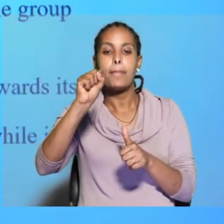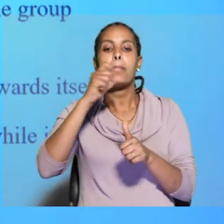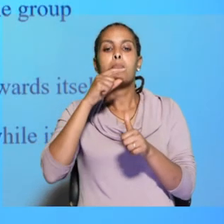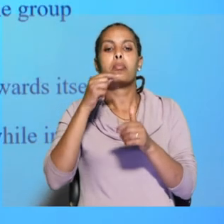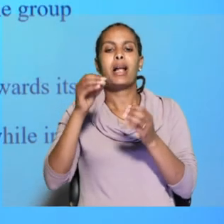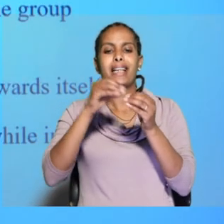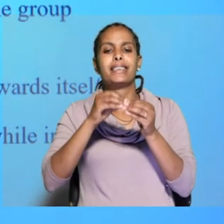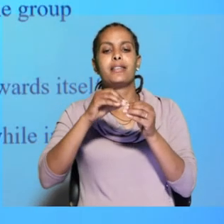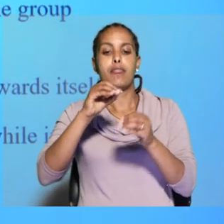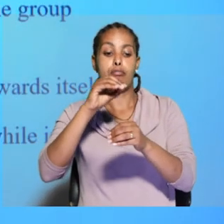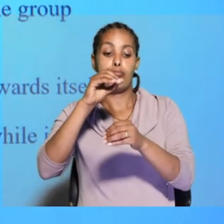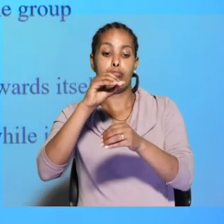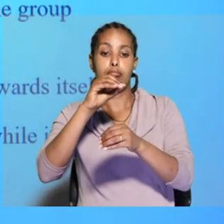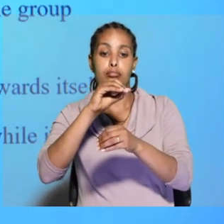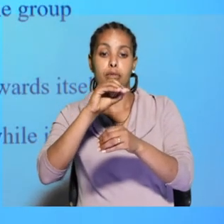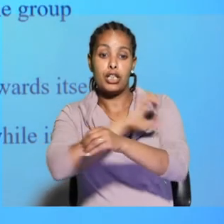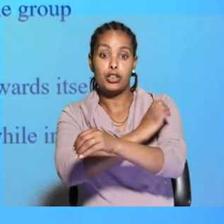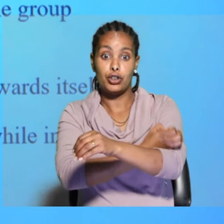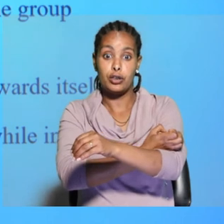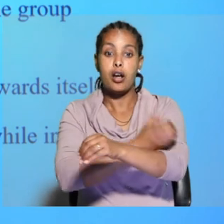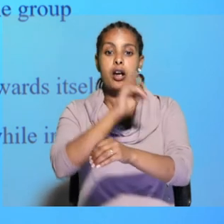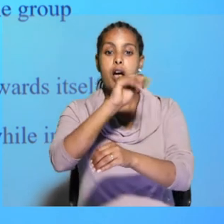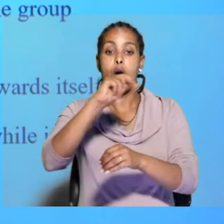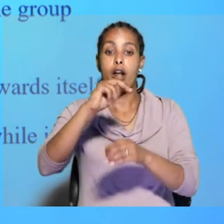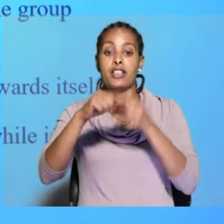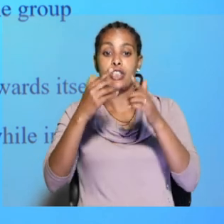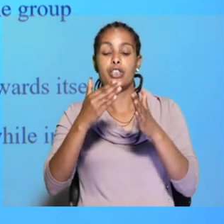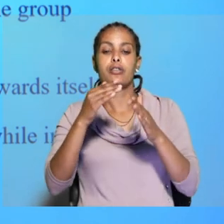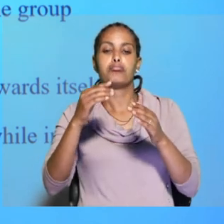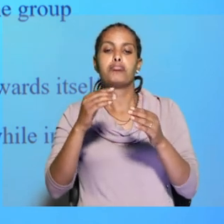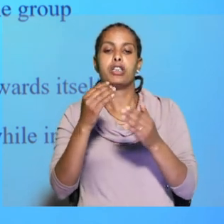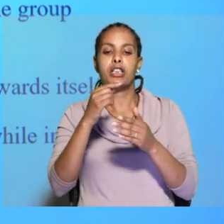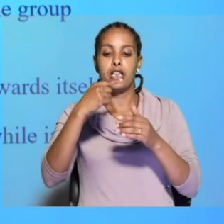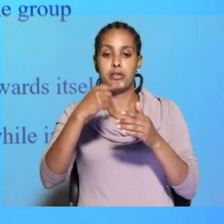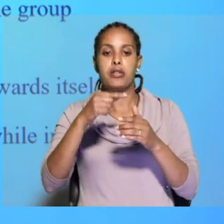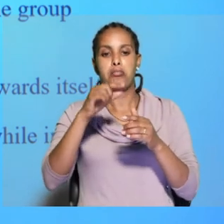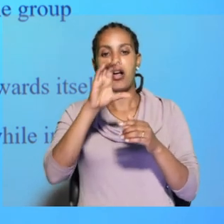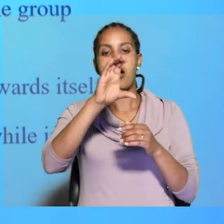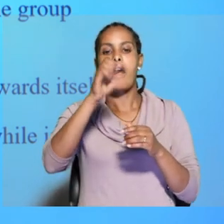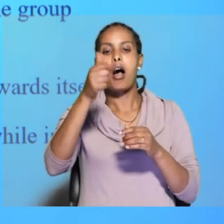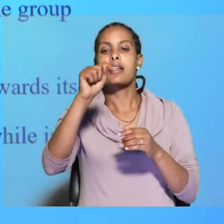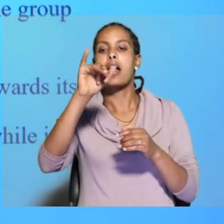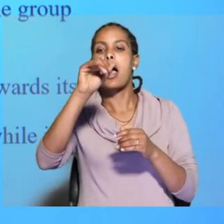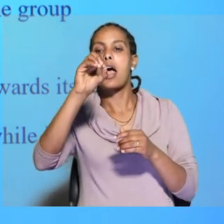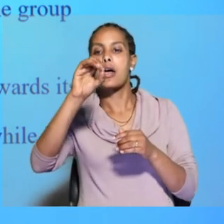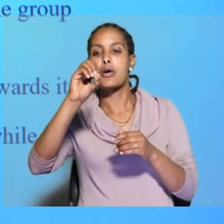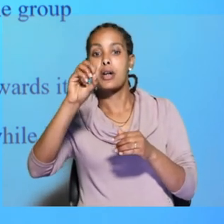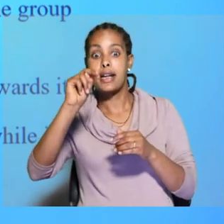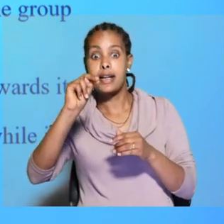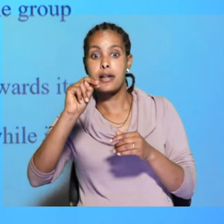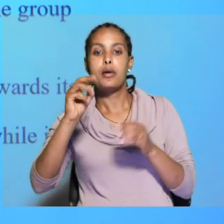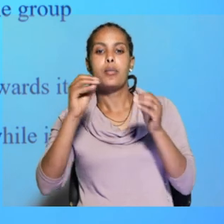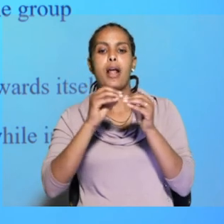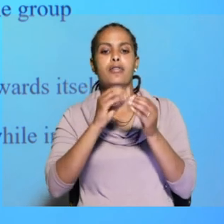energy, this energy is ionization energy, to form a cation, ion plus in gaseous state